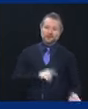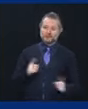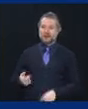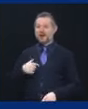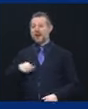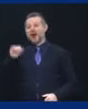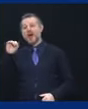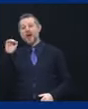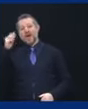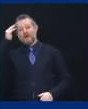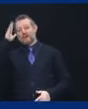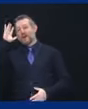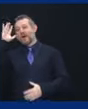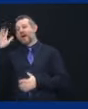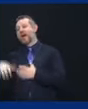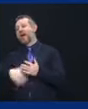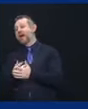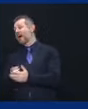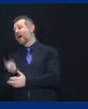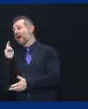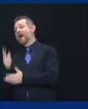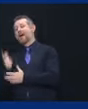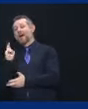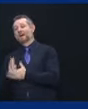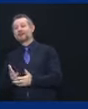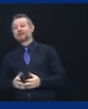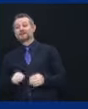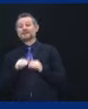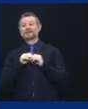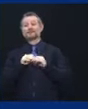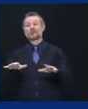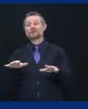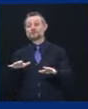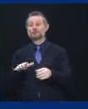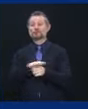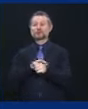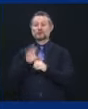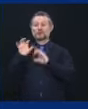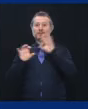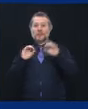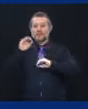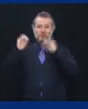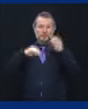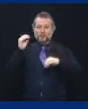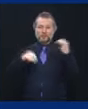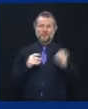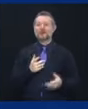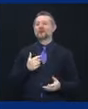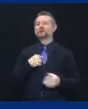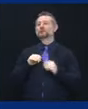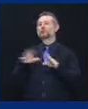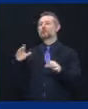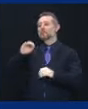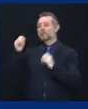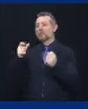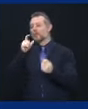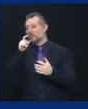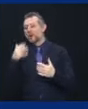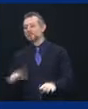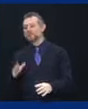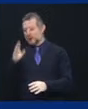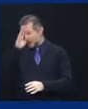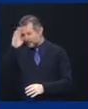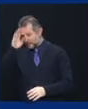briefings. Here's the distribution by region. Here's the distribution by hospital. Here's what